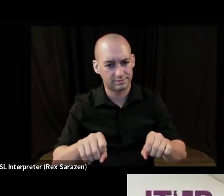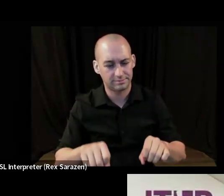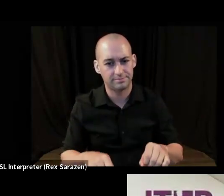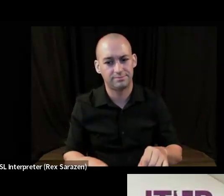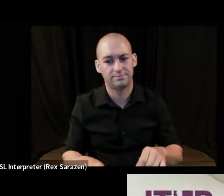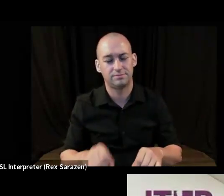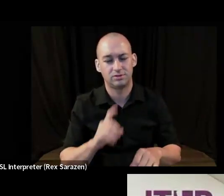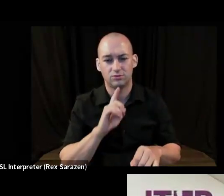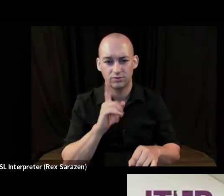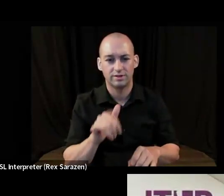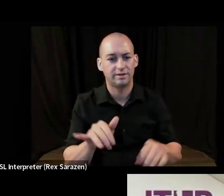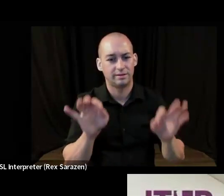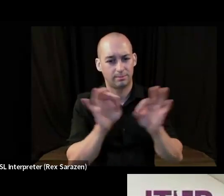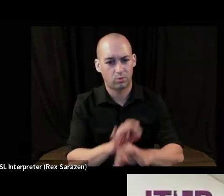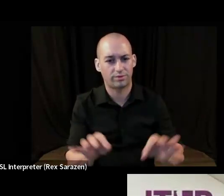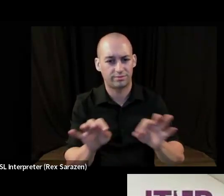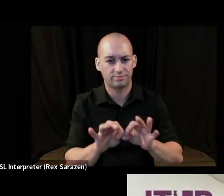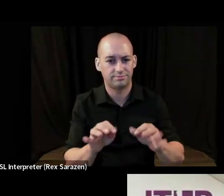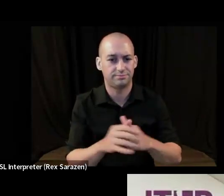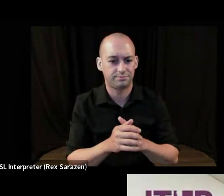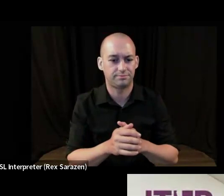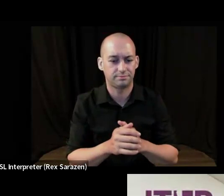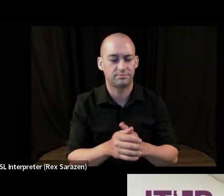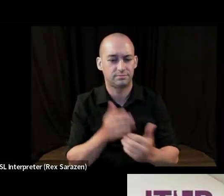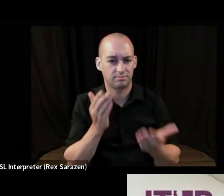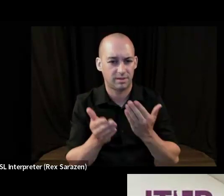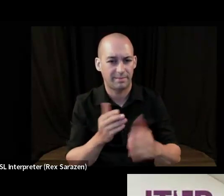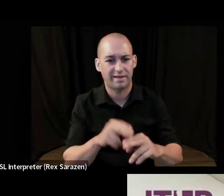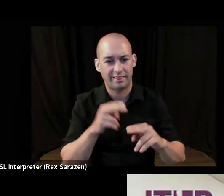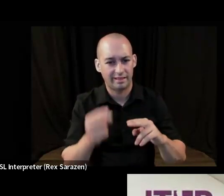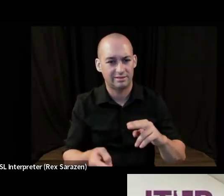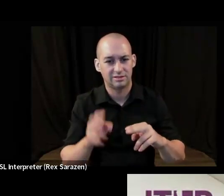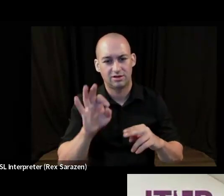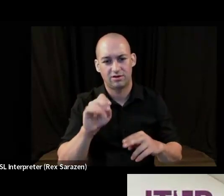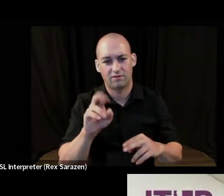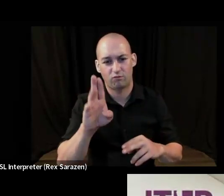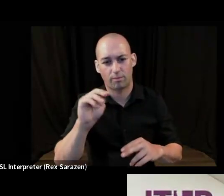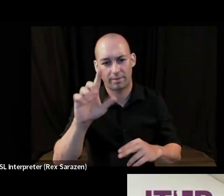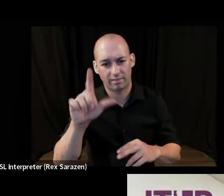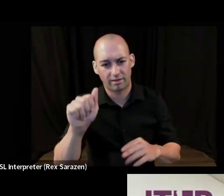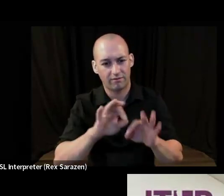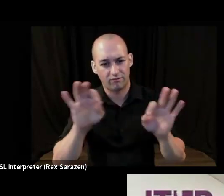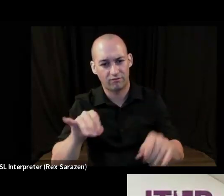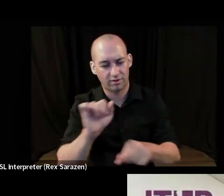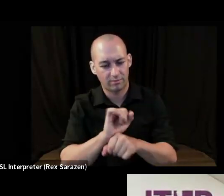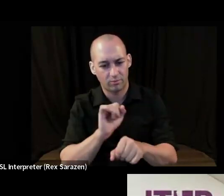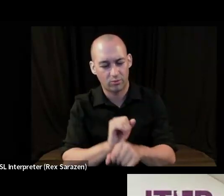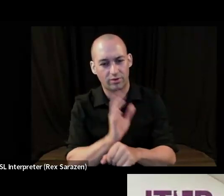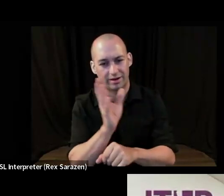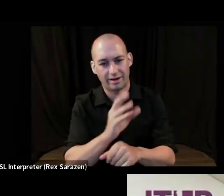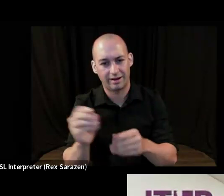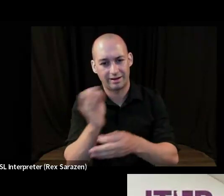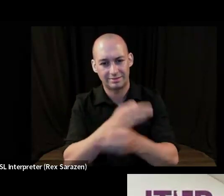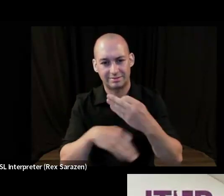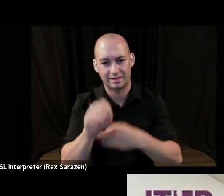really critical. And so probably less of a formulaic framework and more is just a percentage amount of the